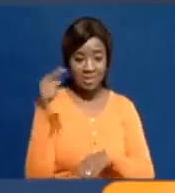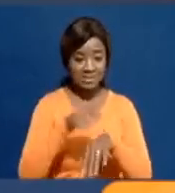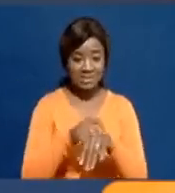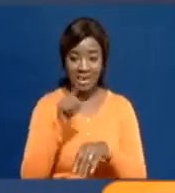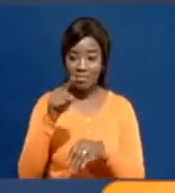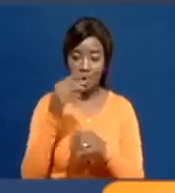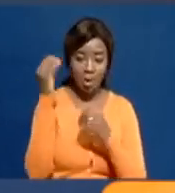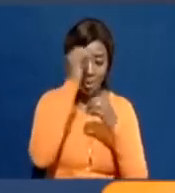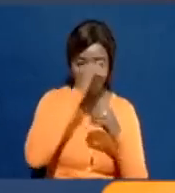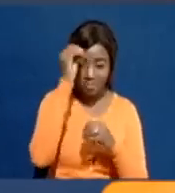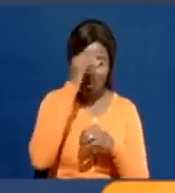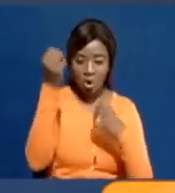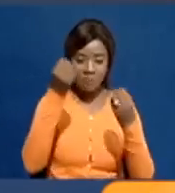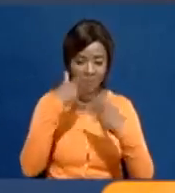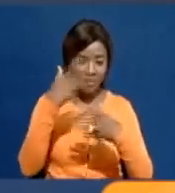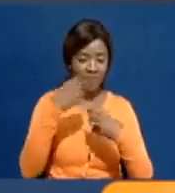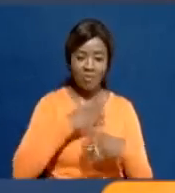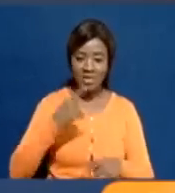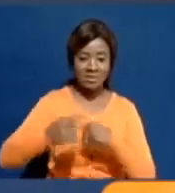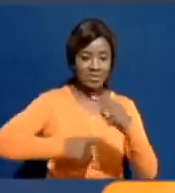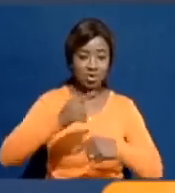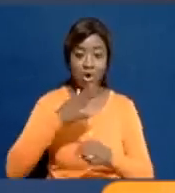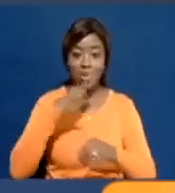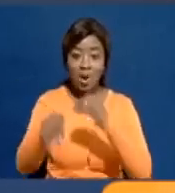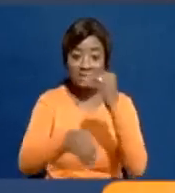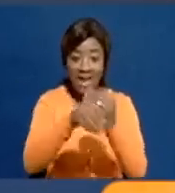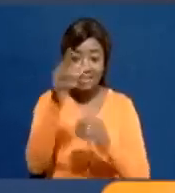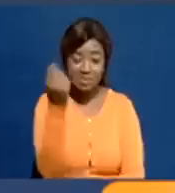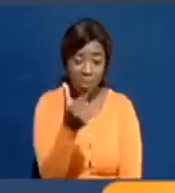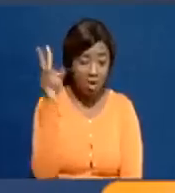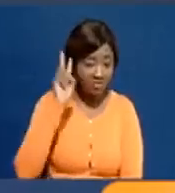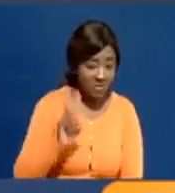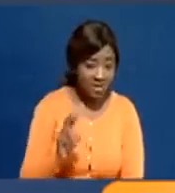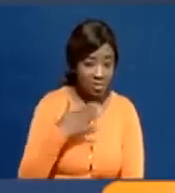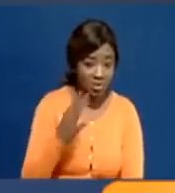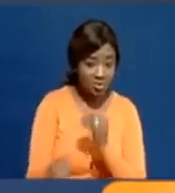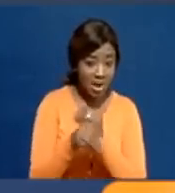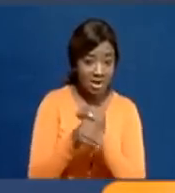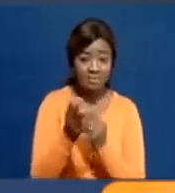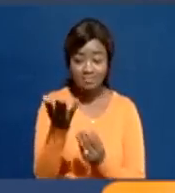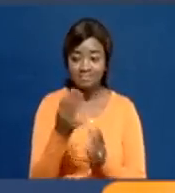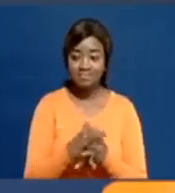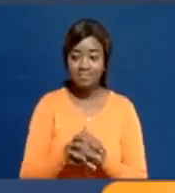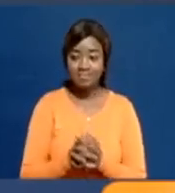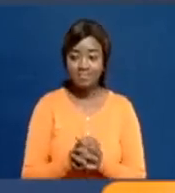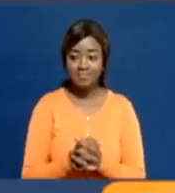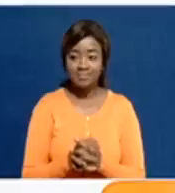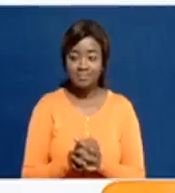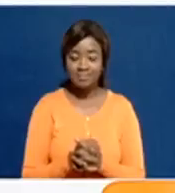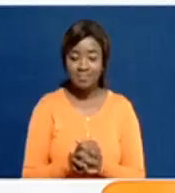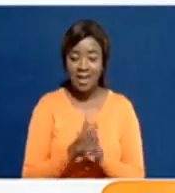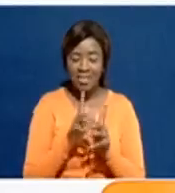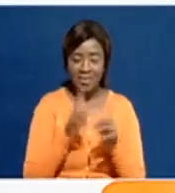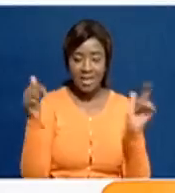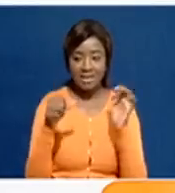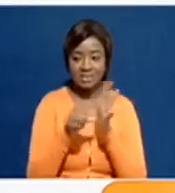candor. And, you know, keep sharing the stories. Can I just say something, Victoria? Yes, go ahead, Victoria, Richard. Can I just say something very briefly? Yeah. Yes, one of the biggest problems we